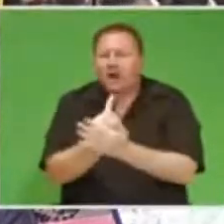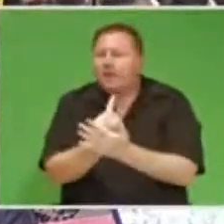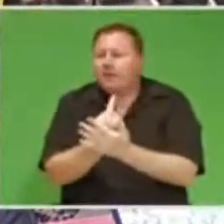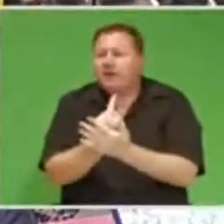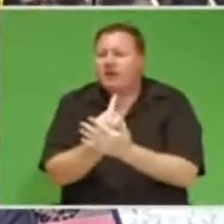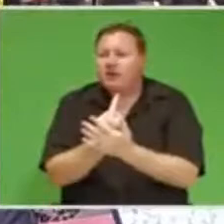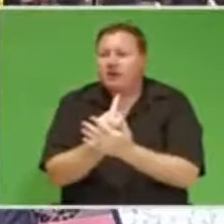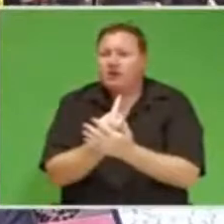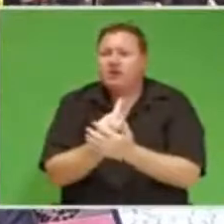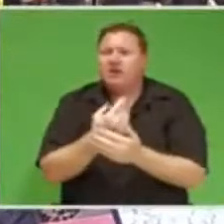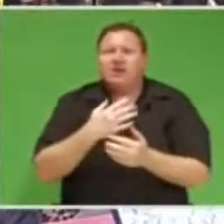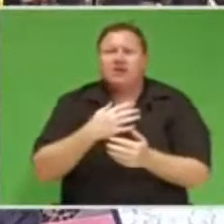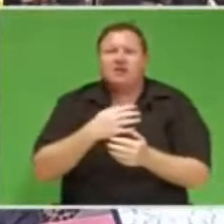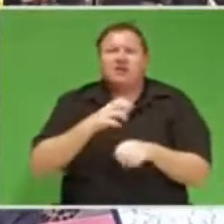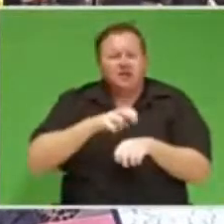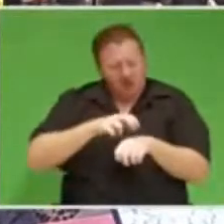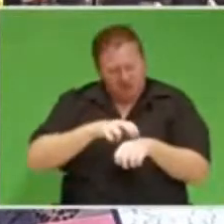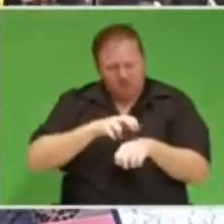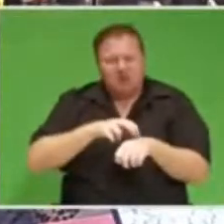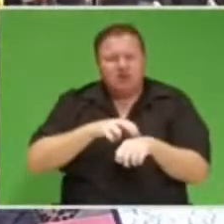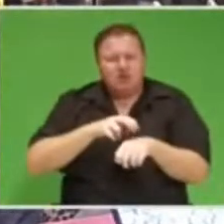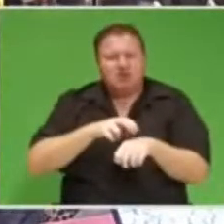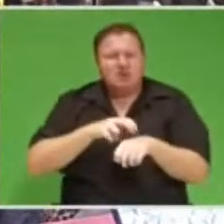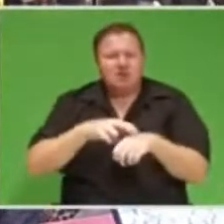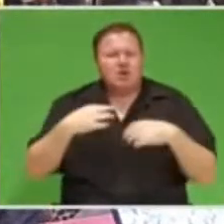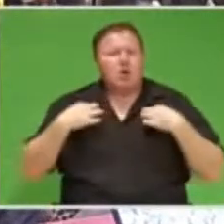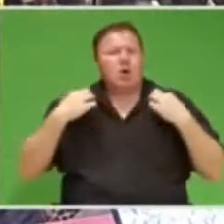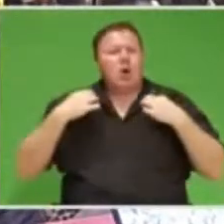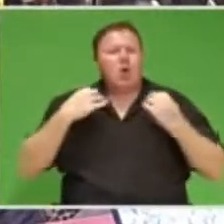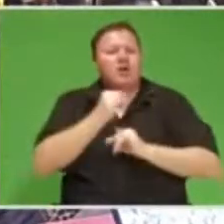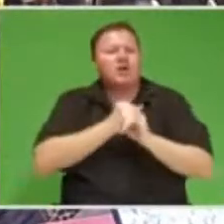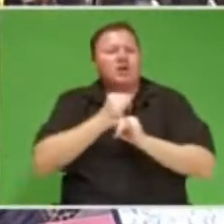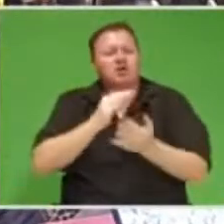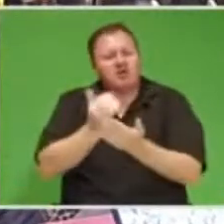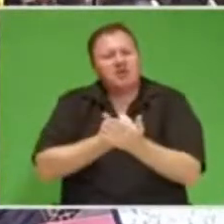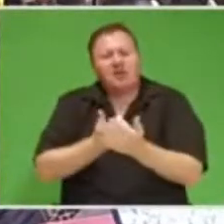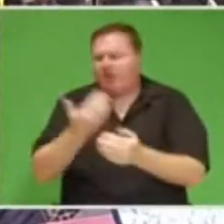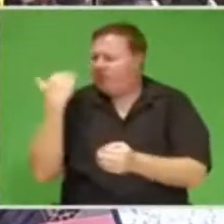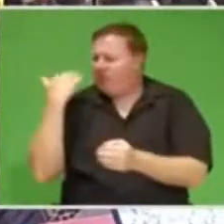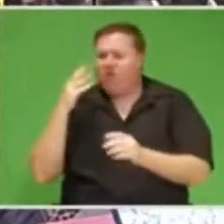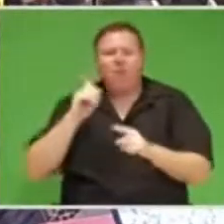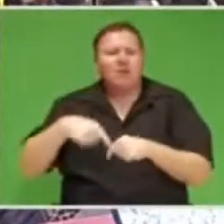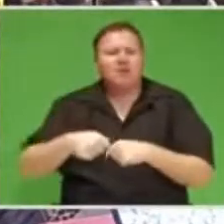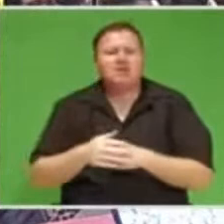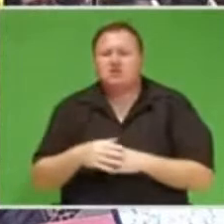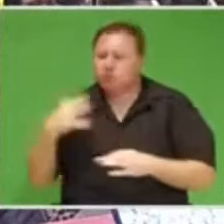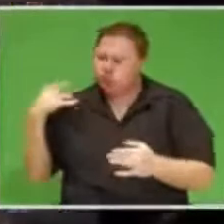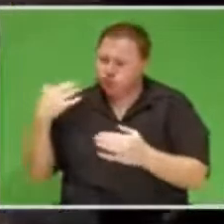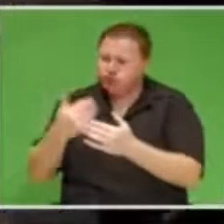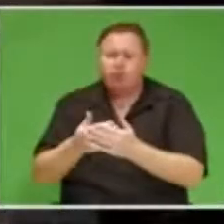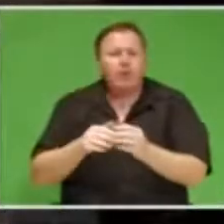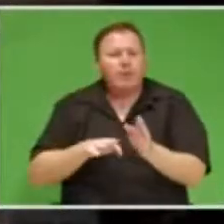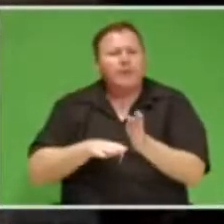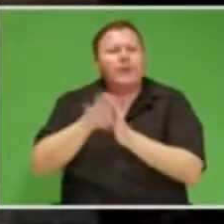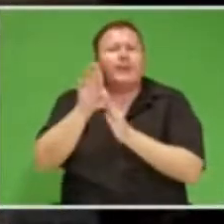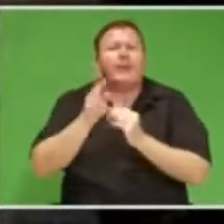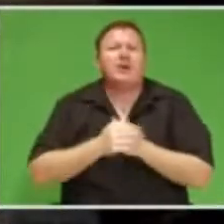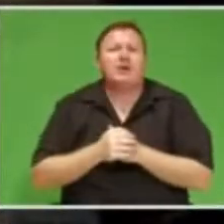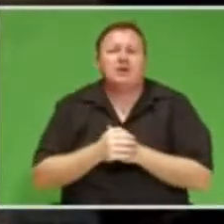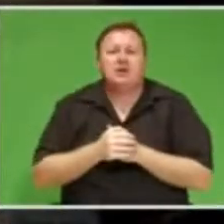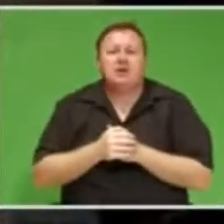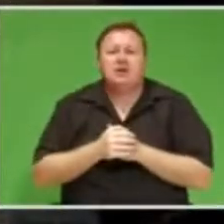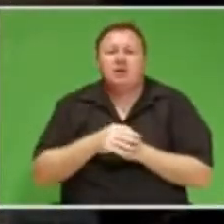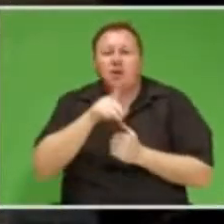decided that we've got to save our clothing and textile industry. We've seen them work together in poultry, in